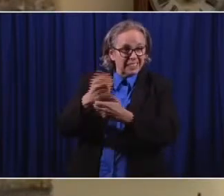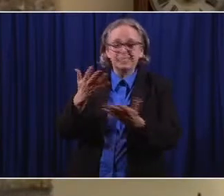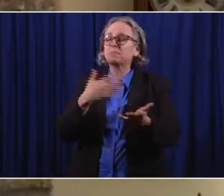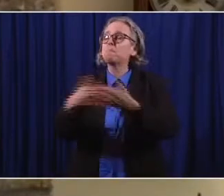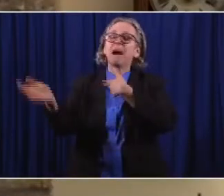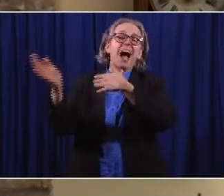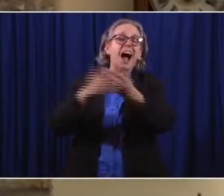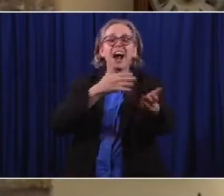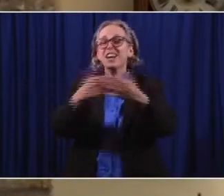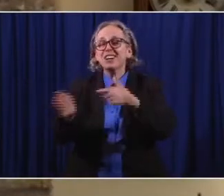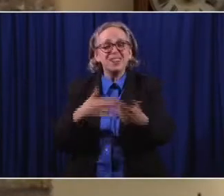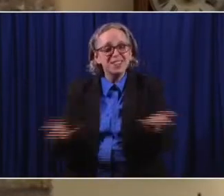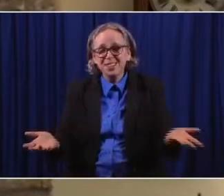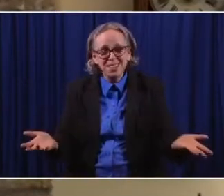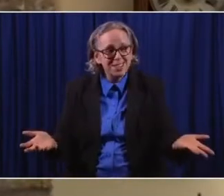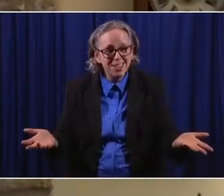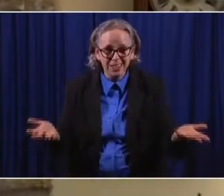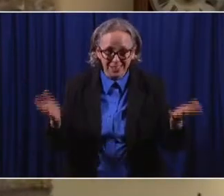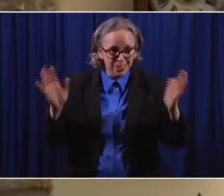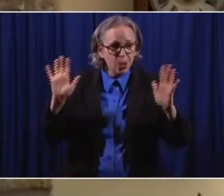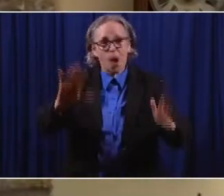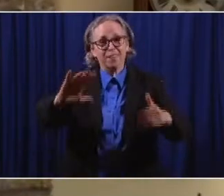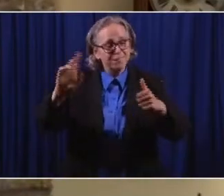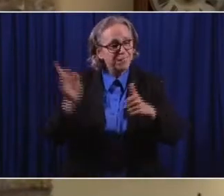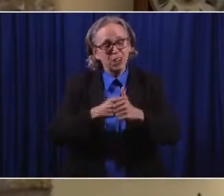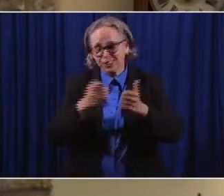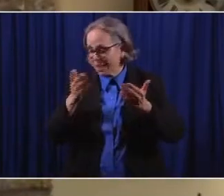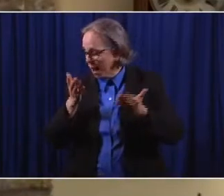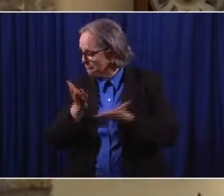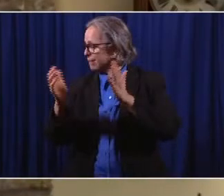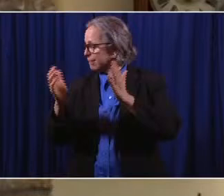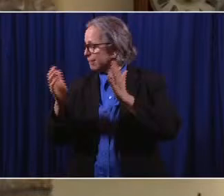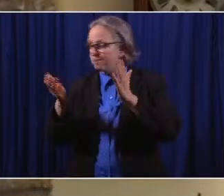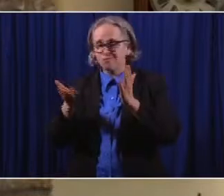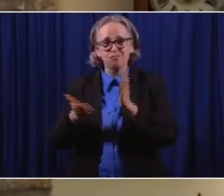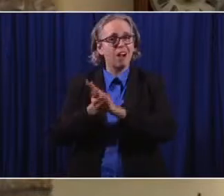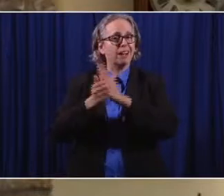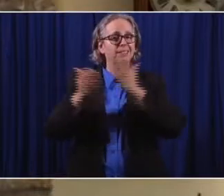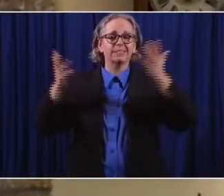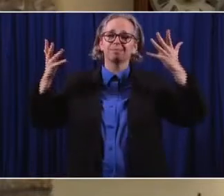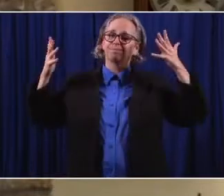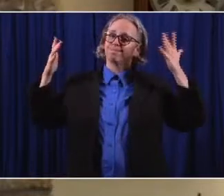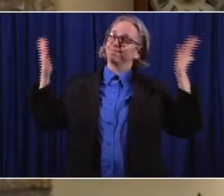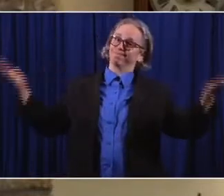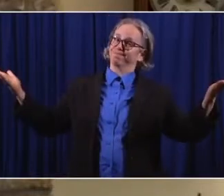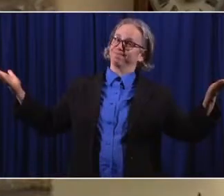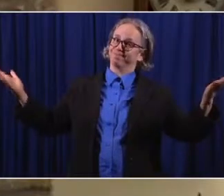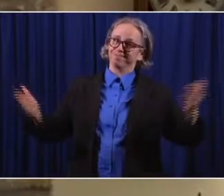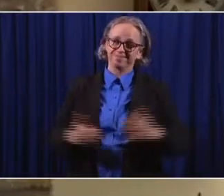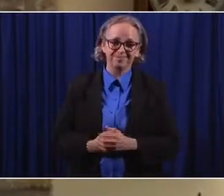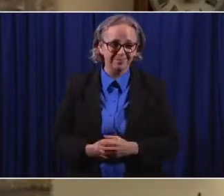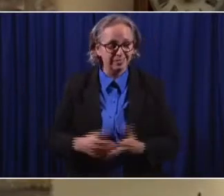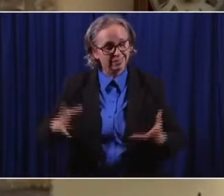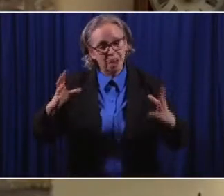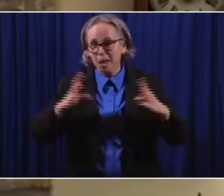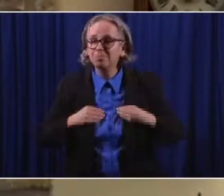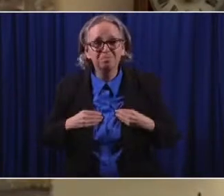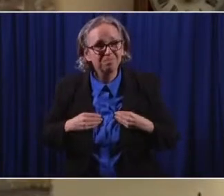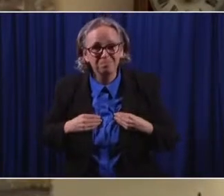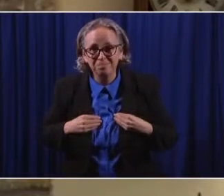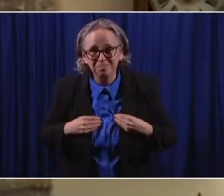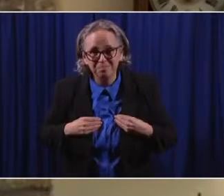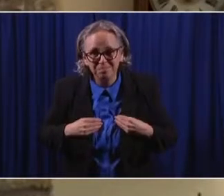is a pure First Amendment right that we fully accept. I was kind of